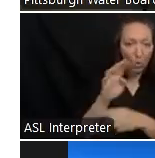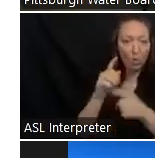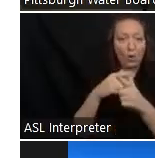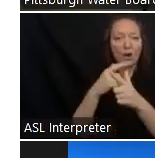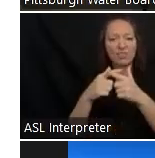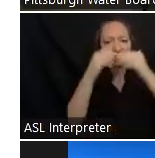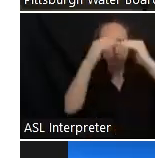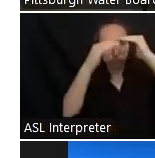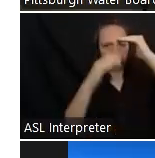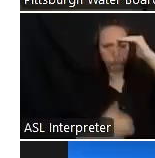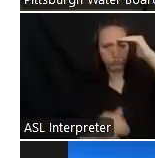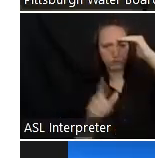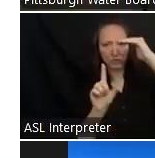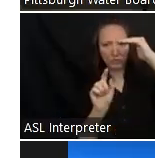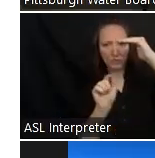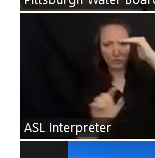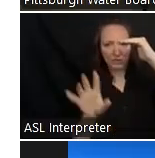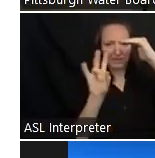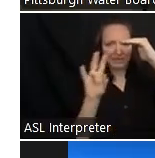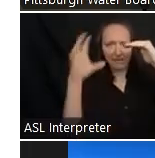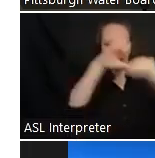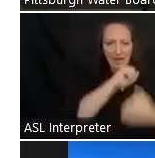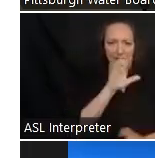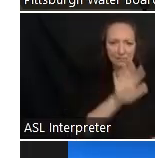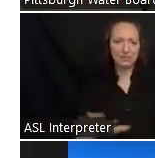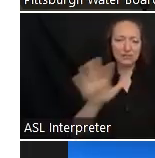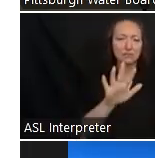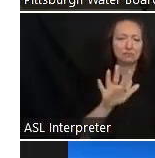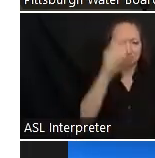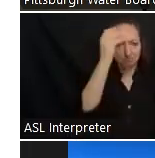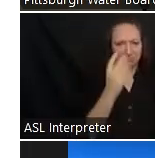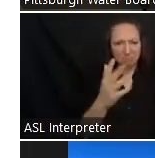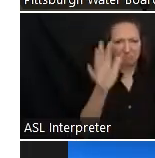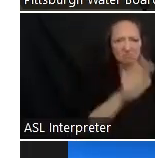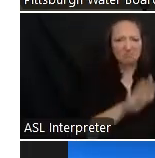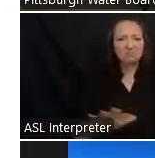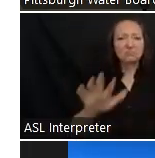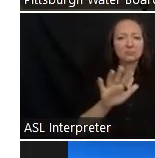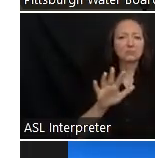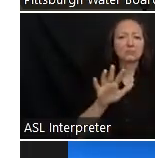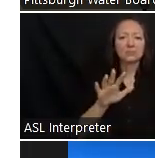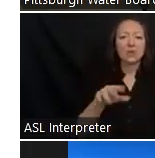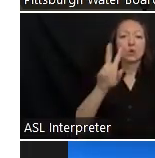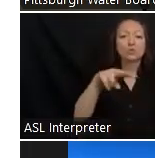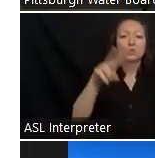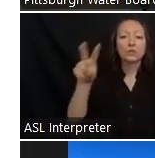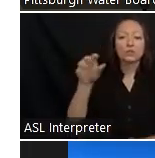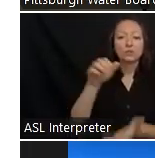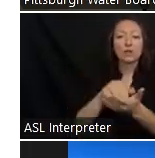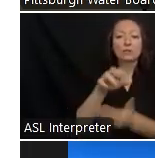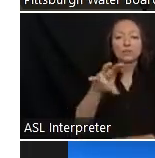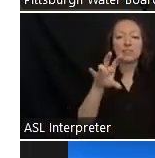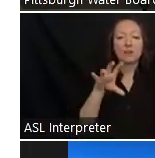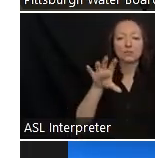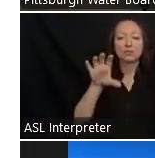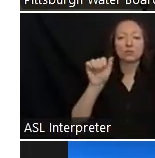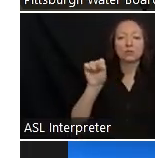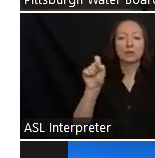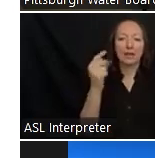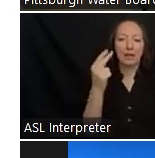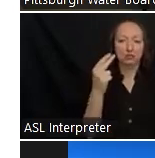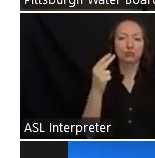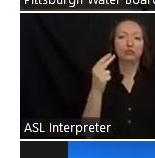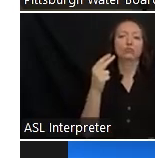time. And just for some context, there are approximately 22,700 catch basins in our system. The